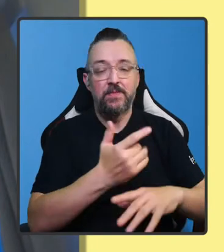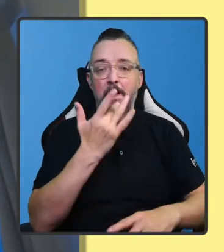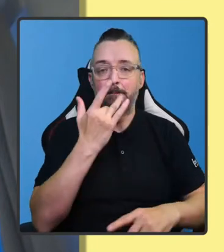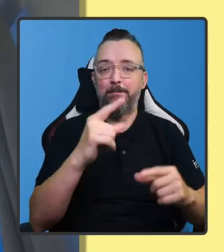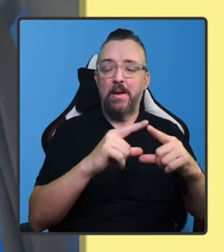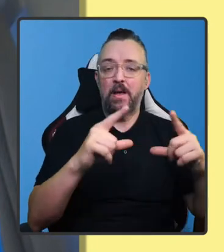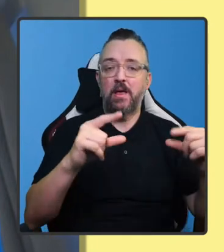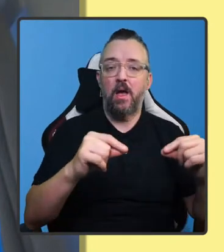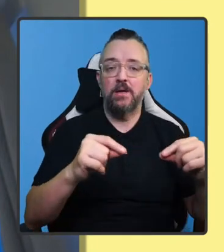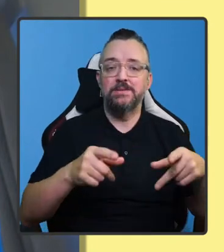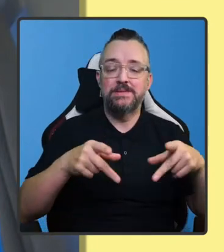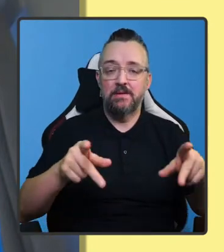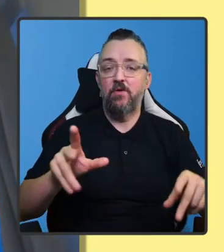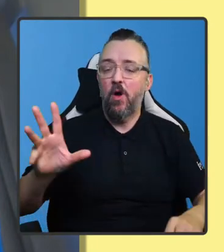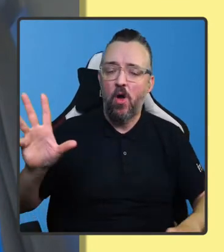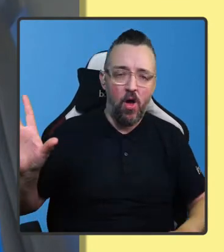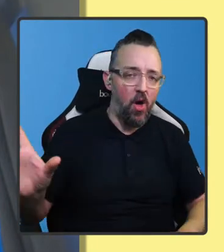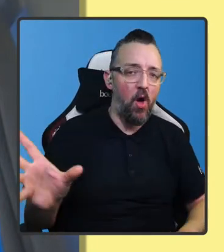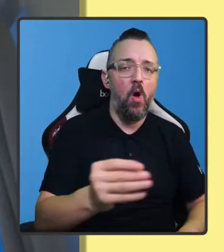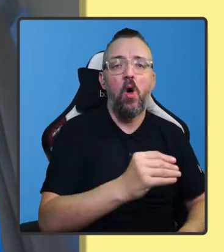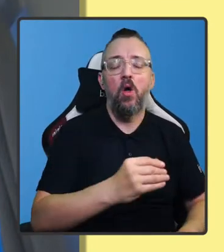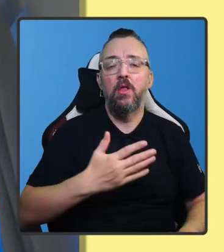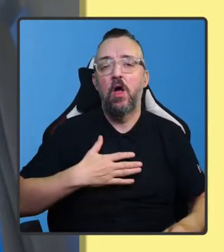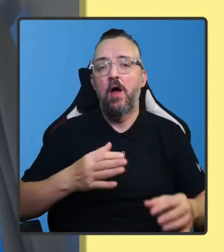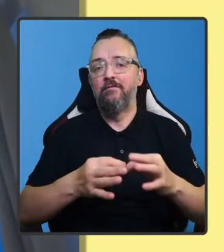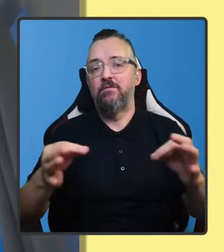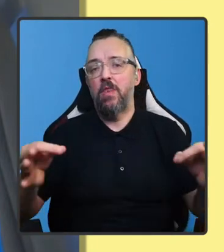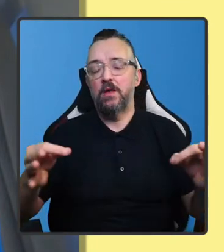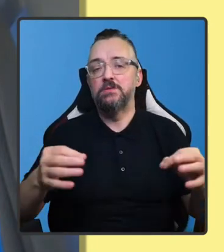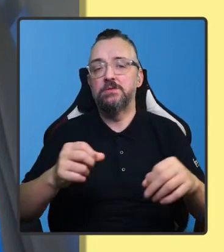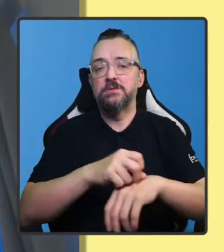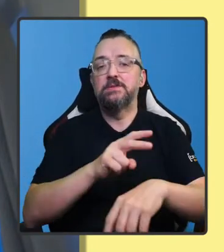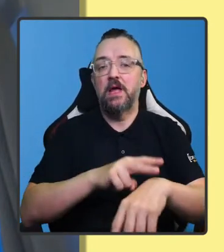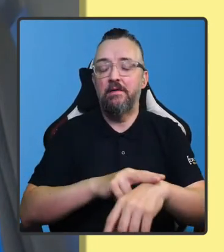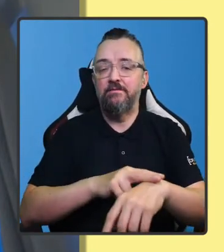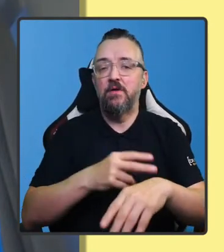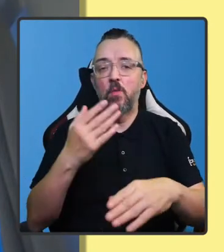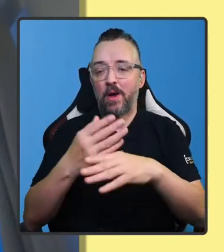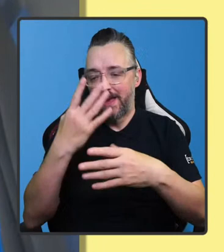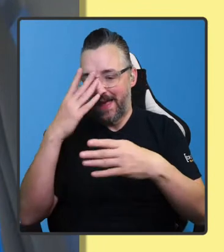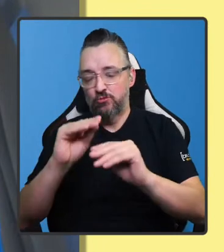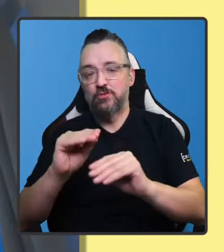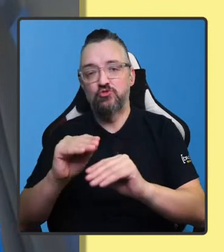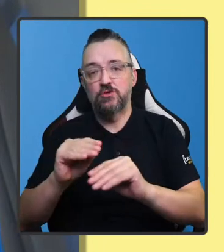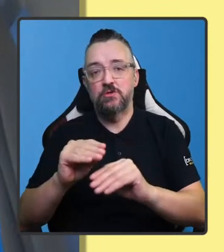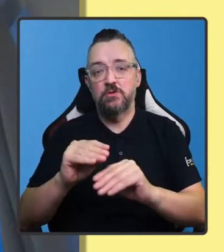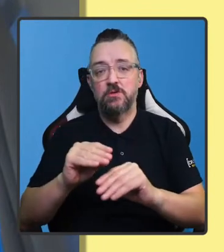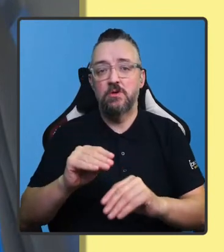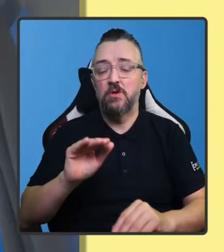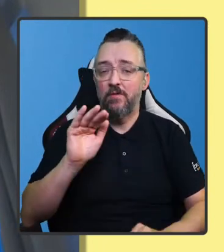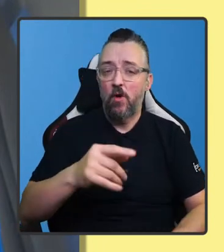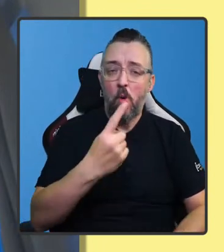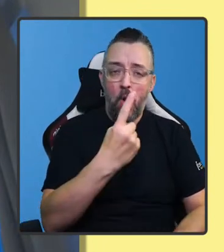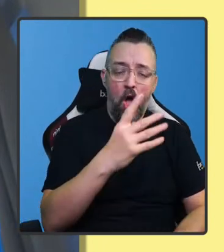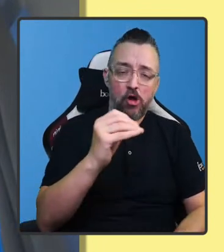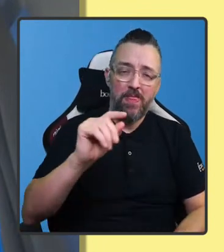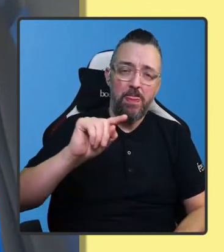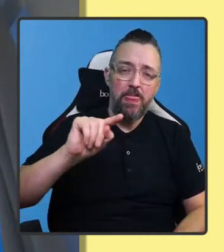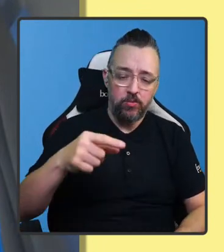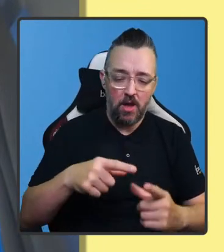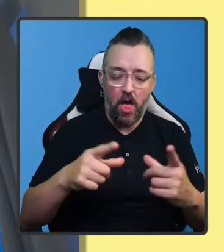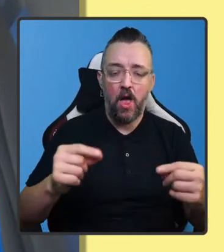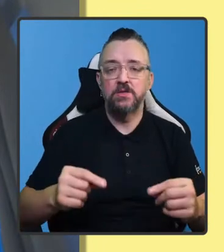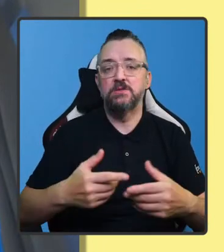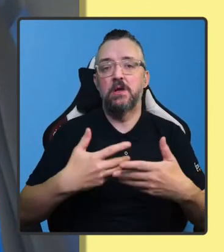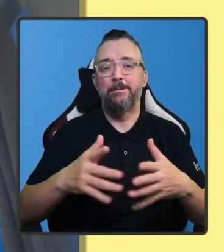all frontline emergency service staff and staff working in education. More than 100,000 cards have been distributed to